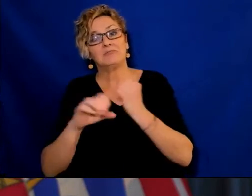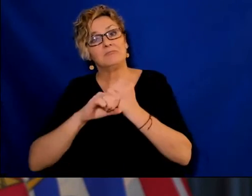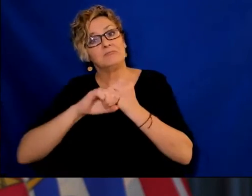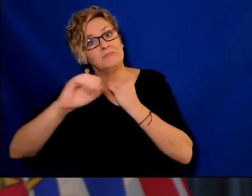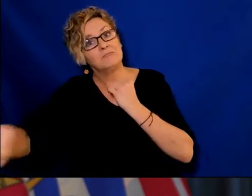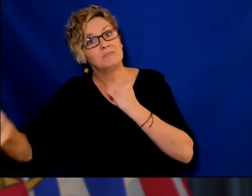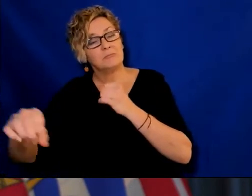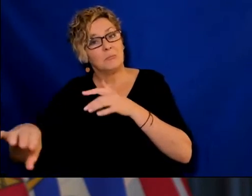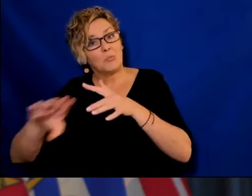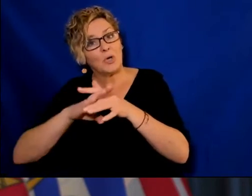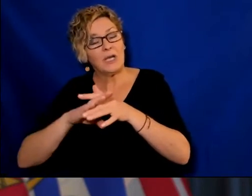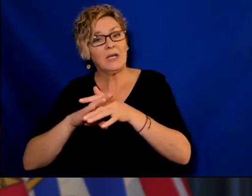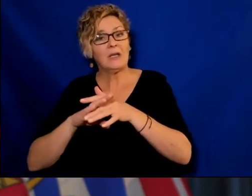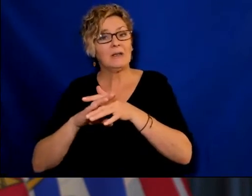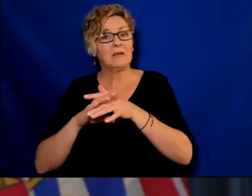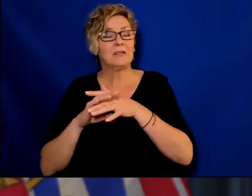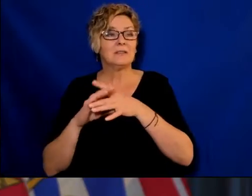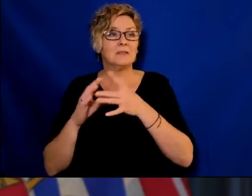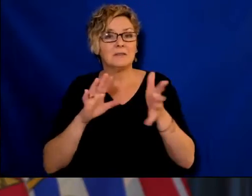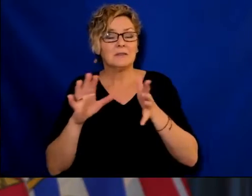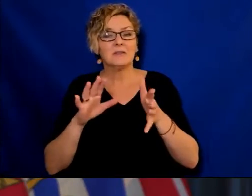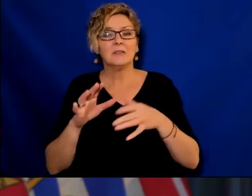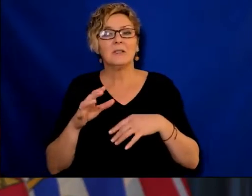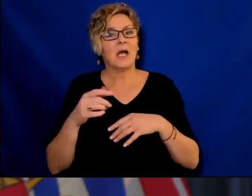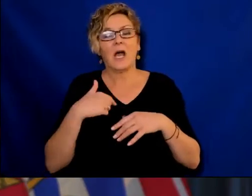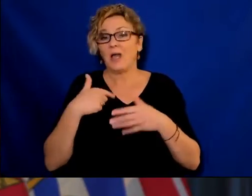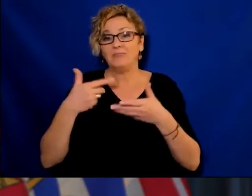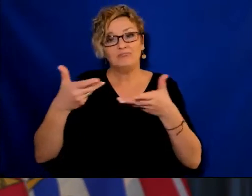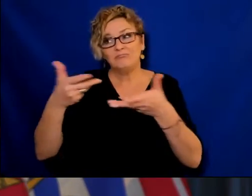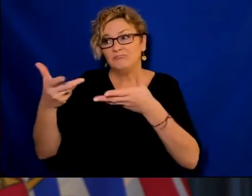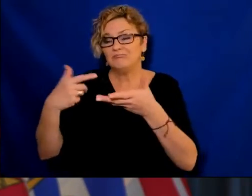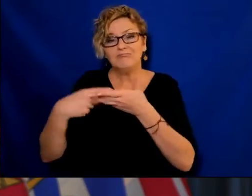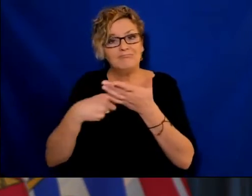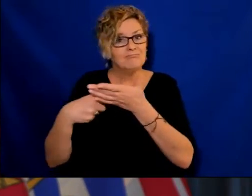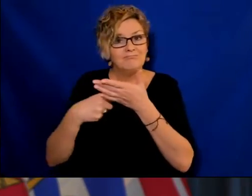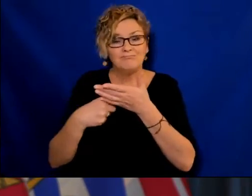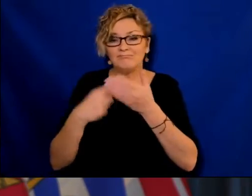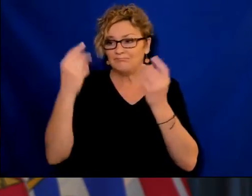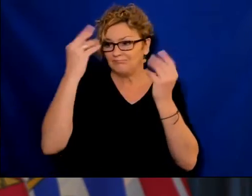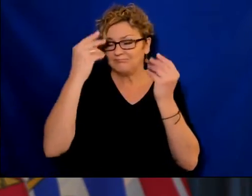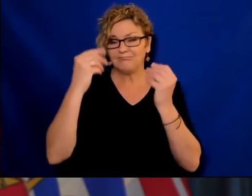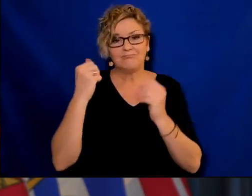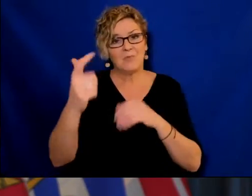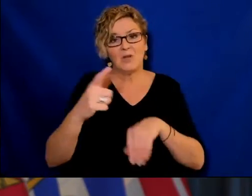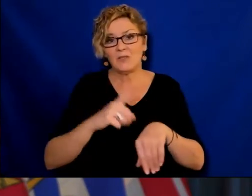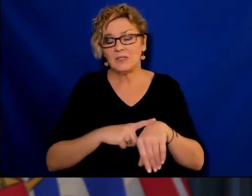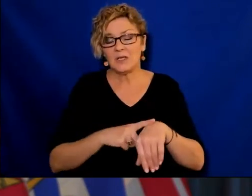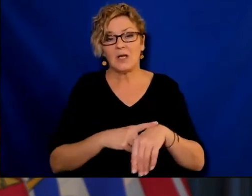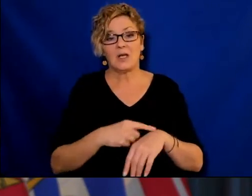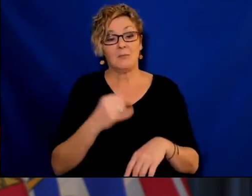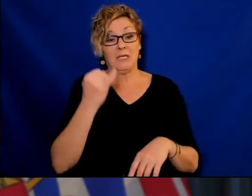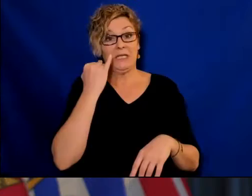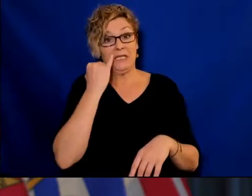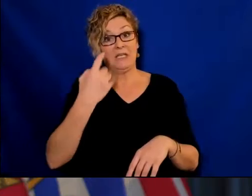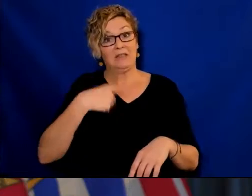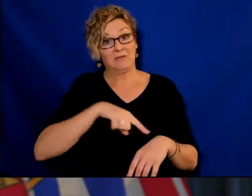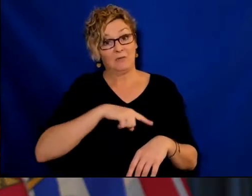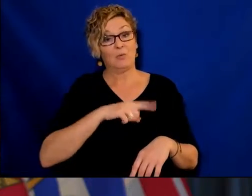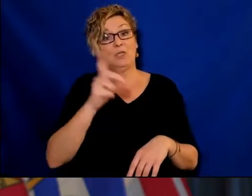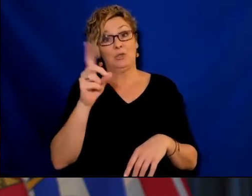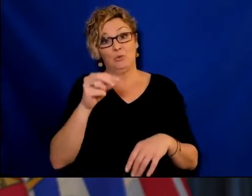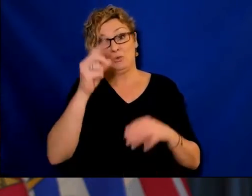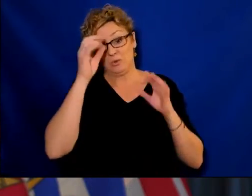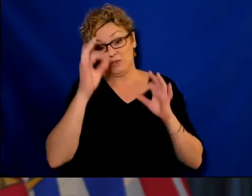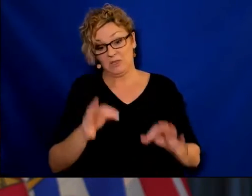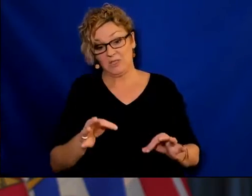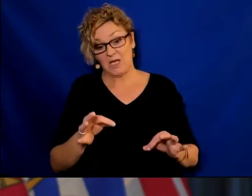groups, and we'll continue to do that. But you know, if we are going to make this change, it will be a thoughtful change that will be done ahead